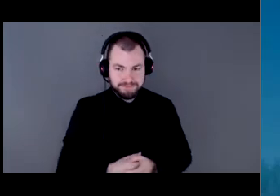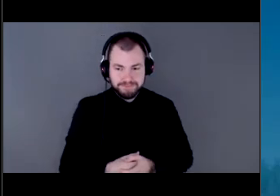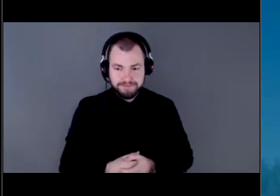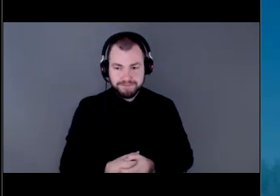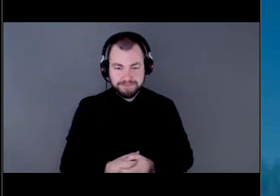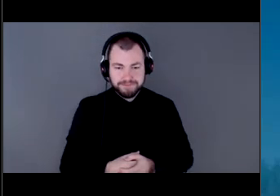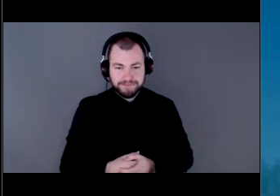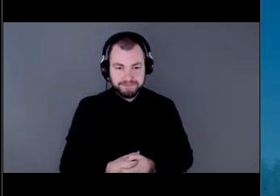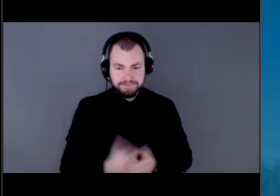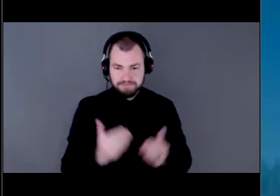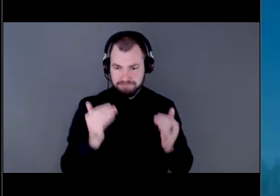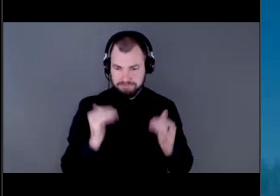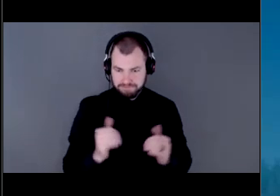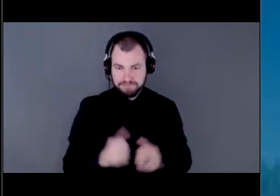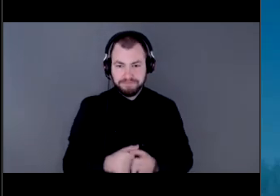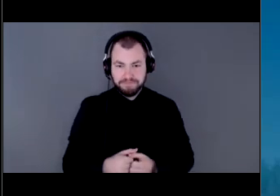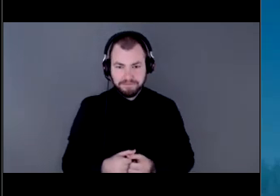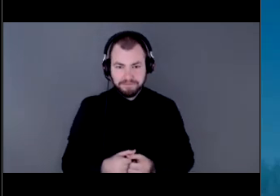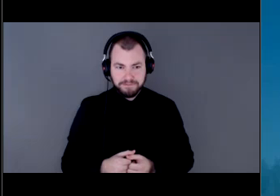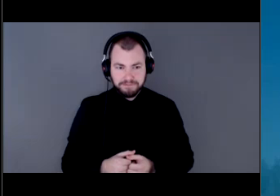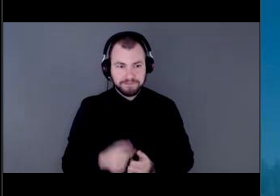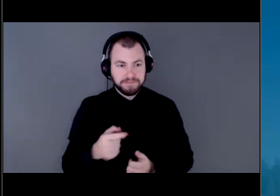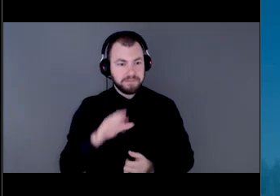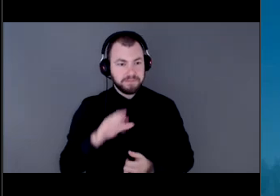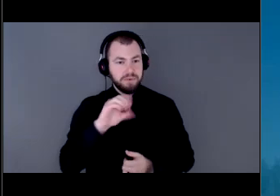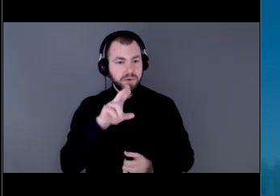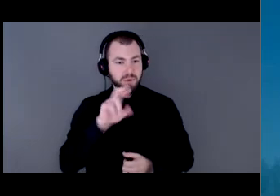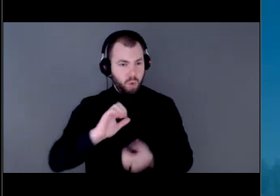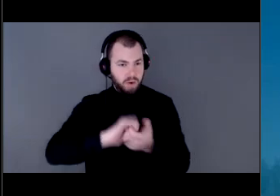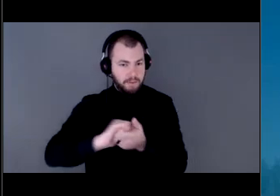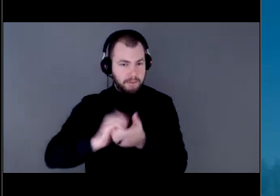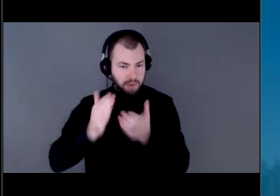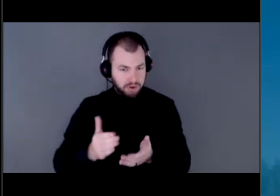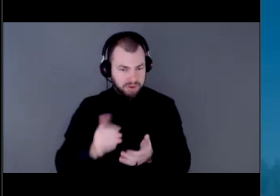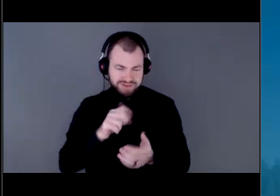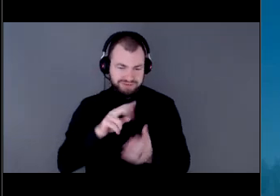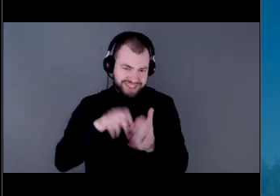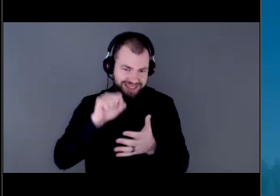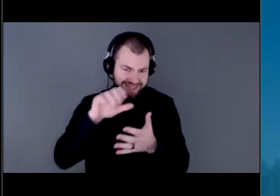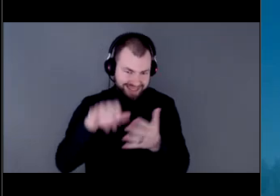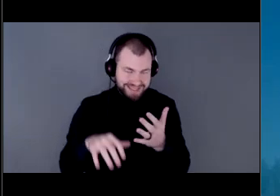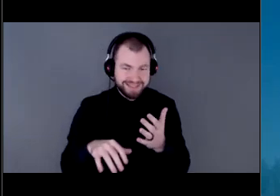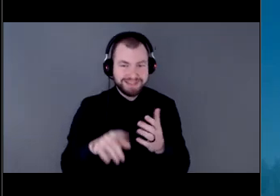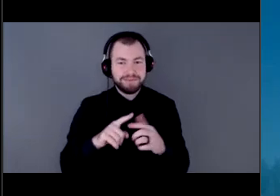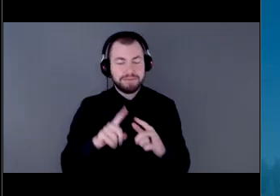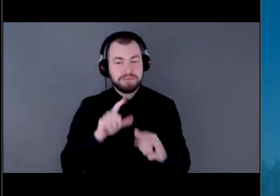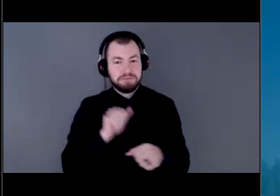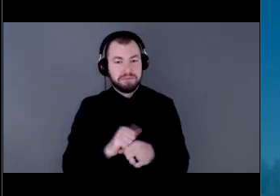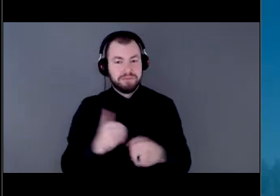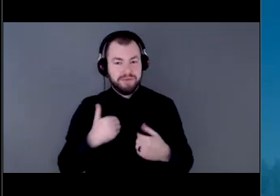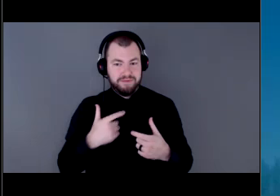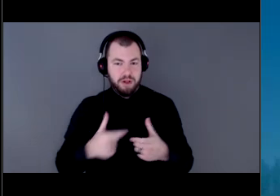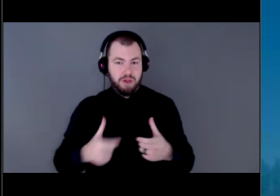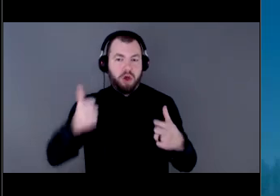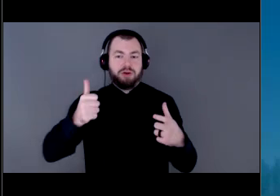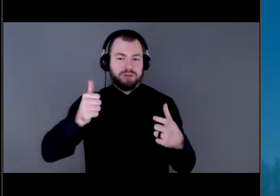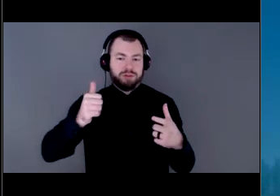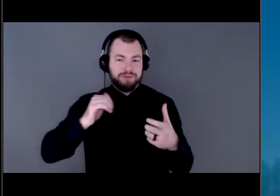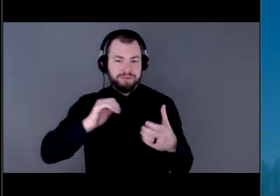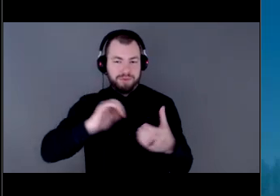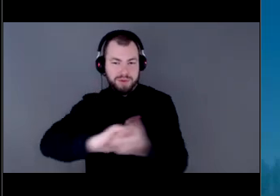And here's our core partners. I'm not going to read this, but we have actually a larger coalition, but this is sort of the